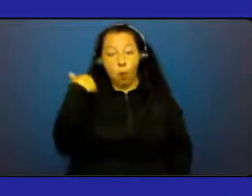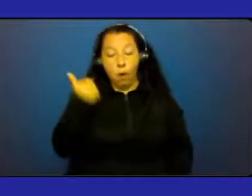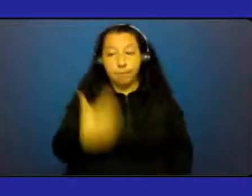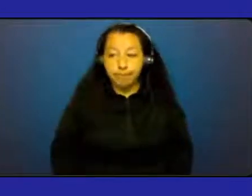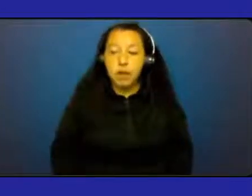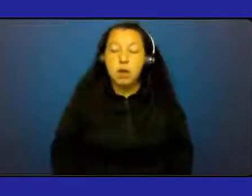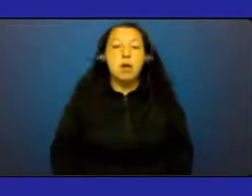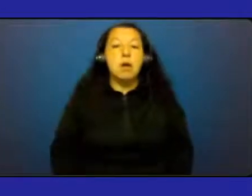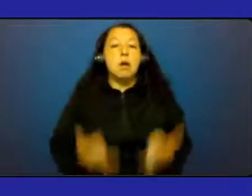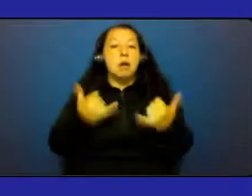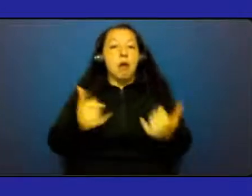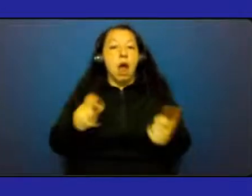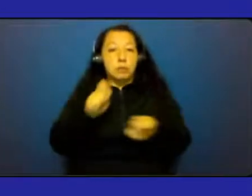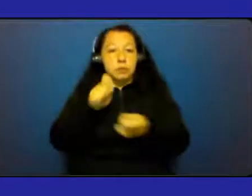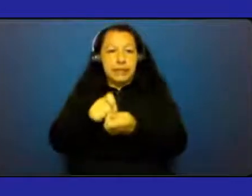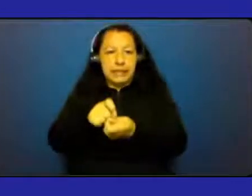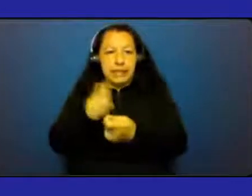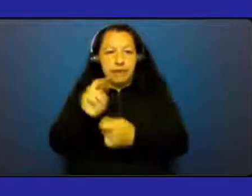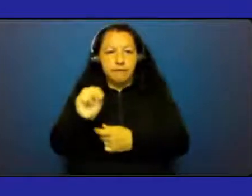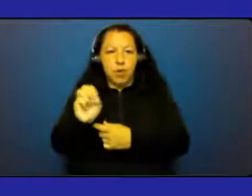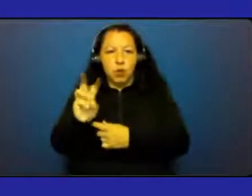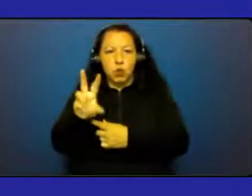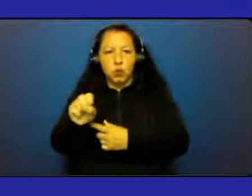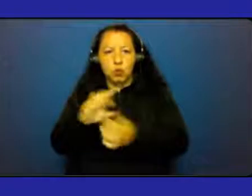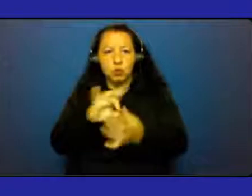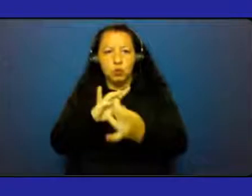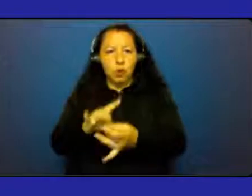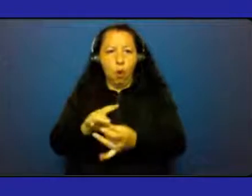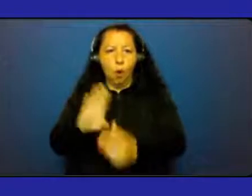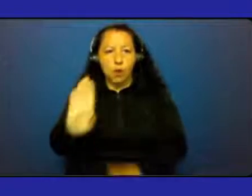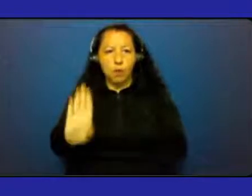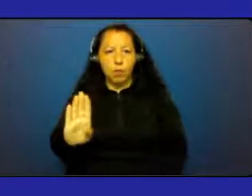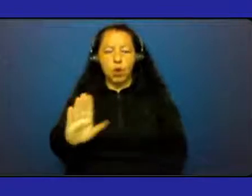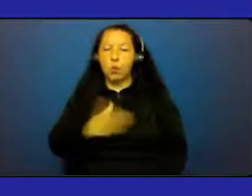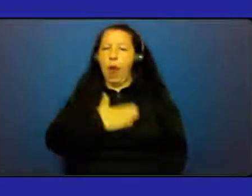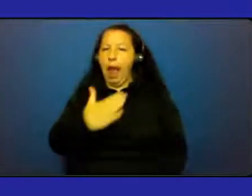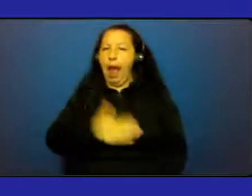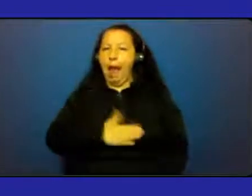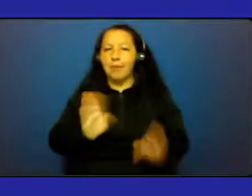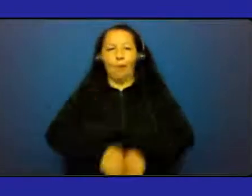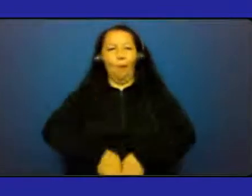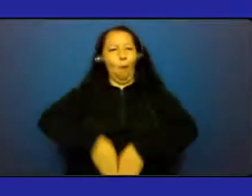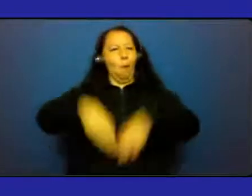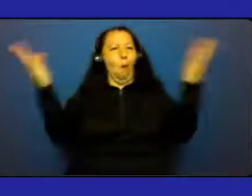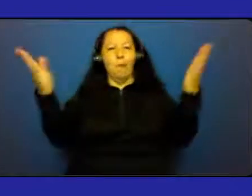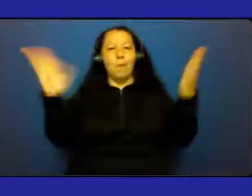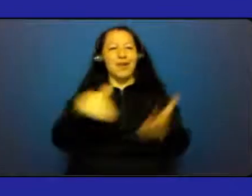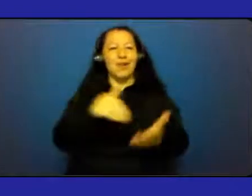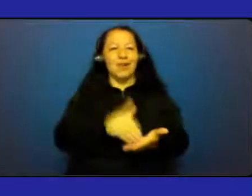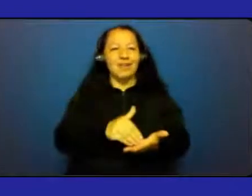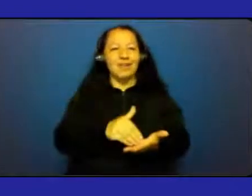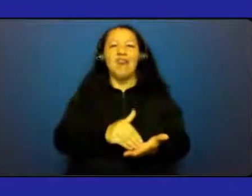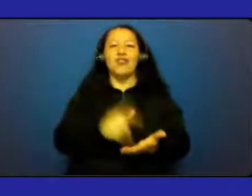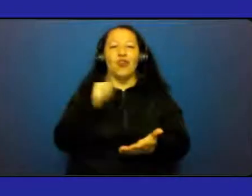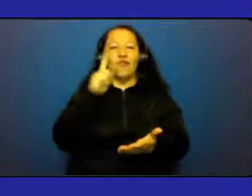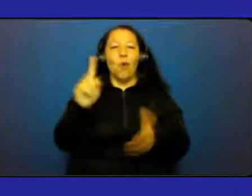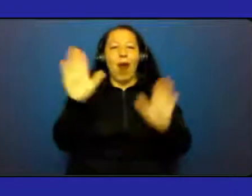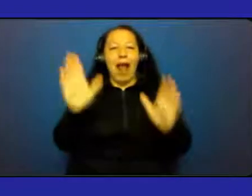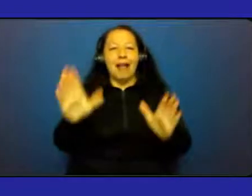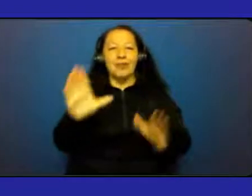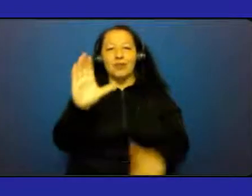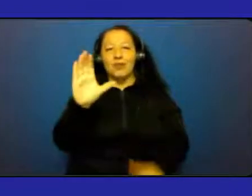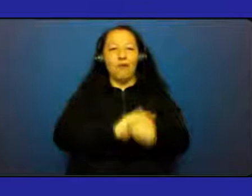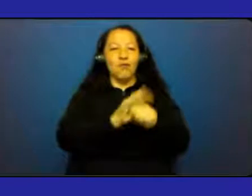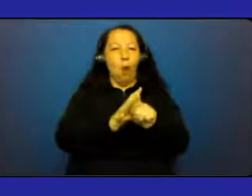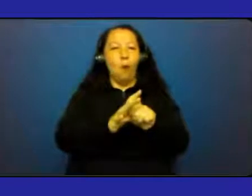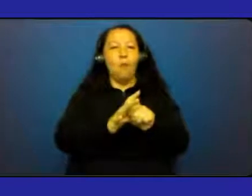news about Brooklyn, we were very happy to open up a COVID Center of Excellence in the Bushwick section